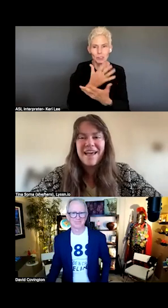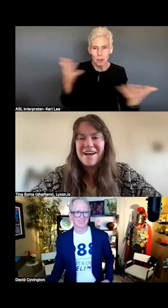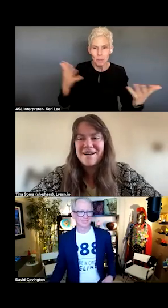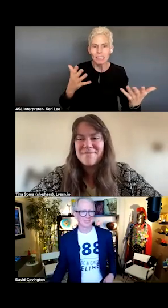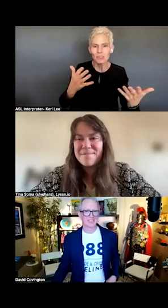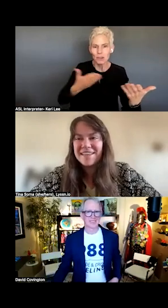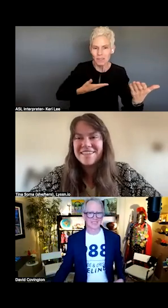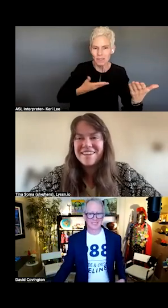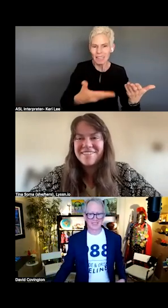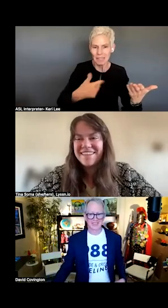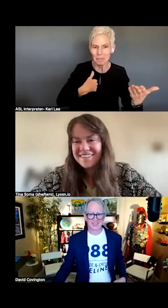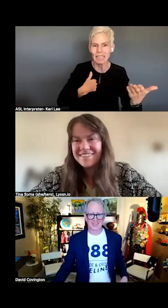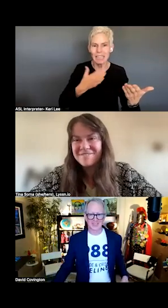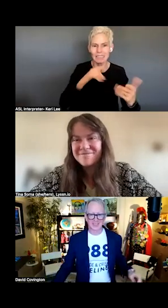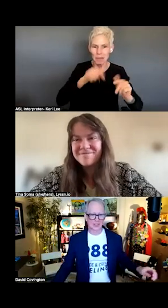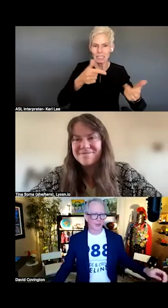me. And back to you, David.